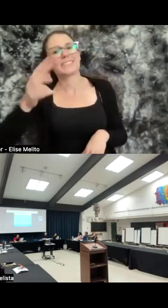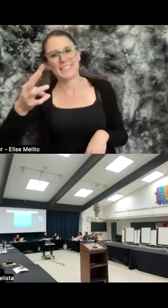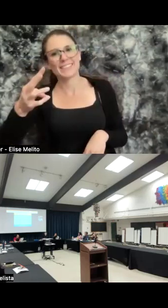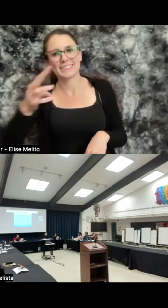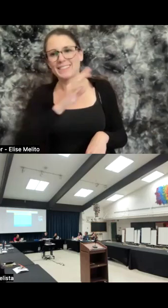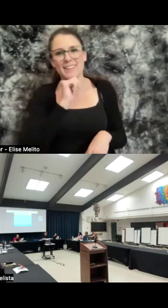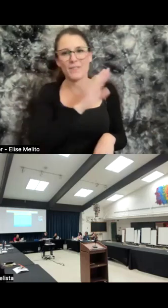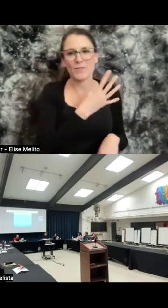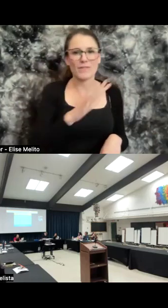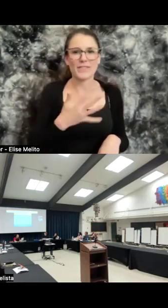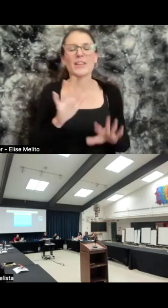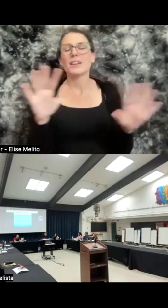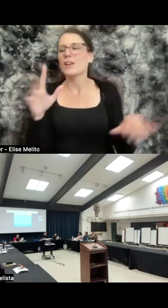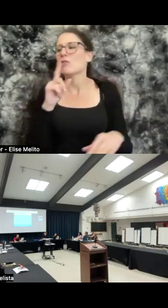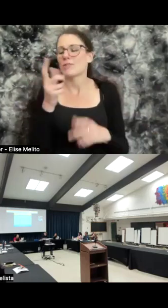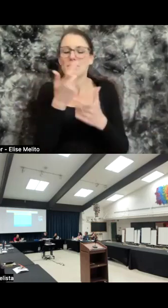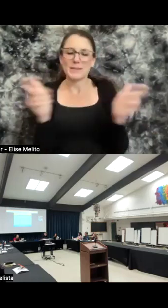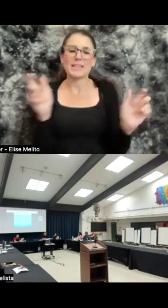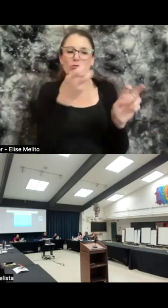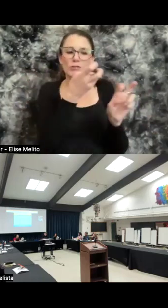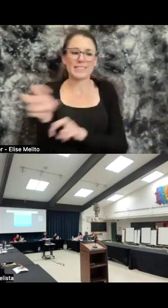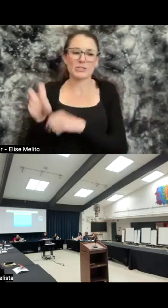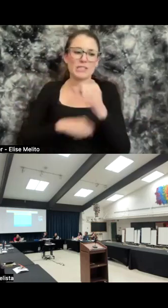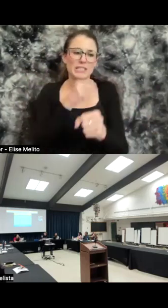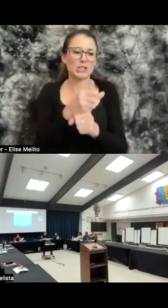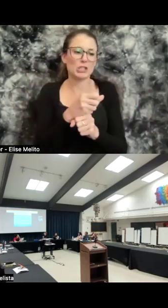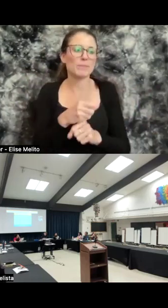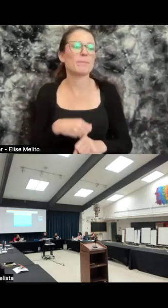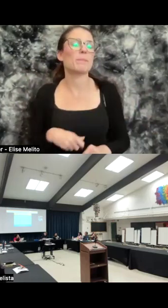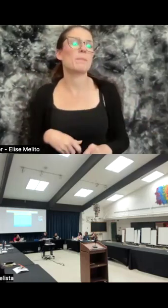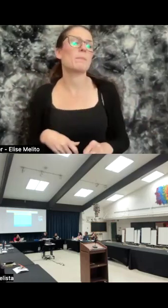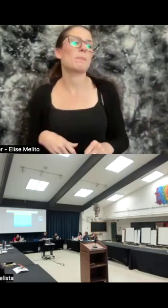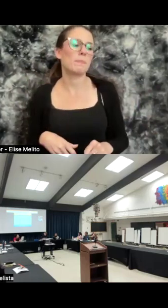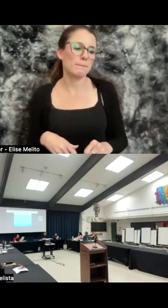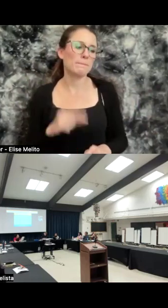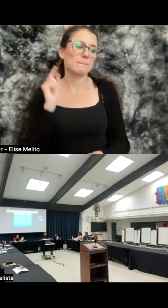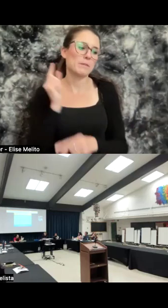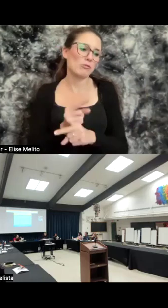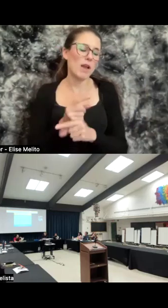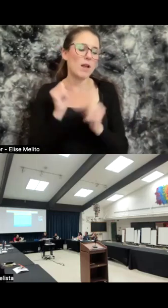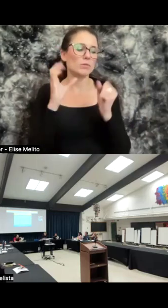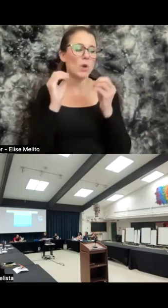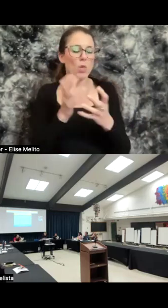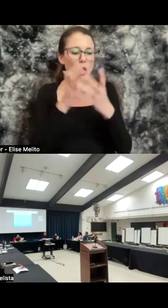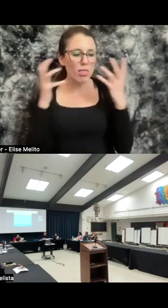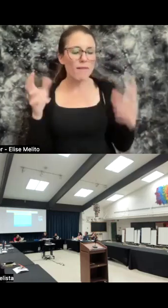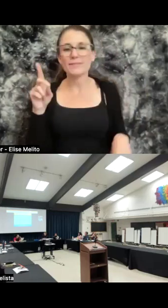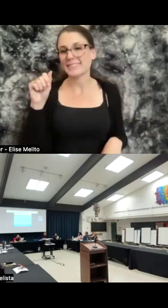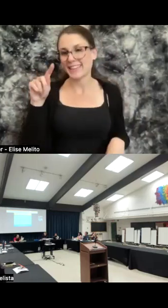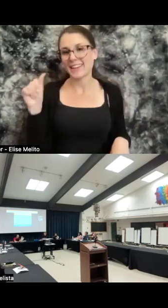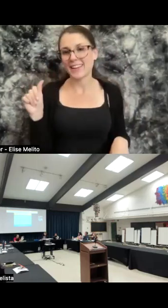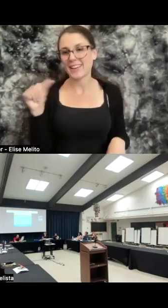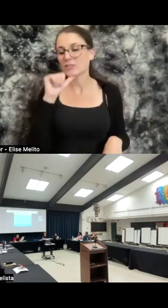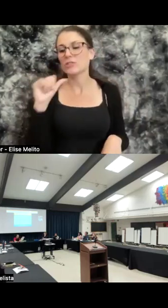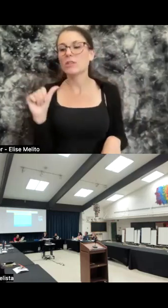huge transition at our school. Right. 5th through 6th. So there's so much data, and it's not